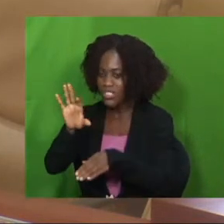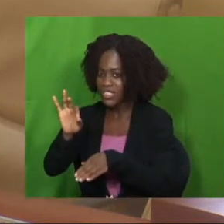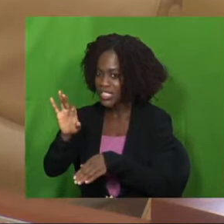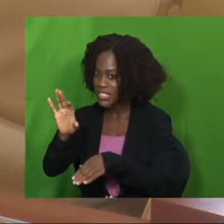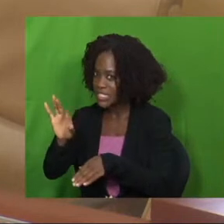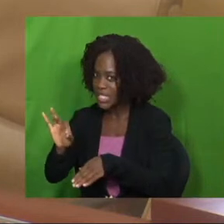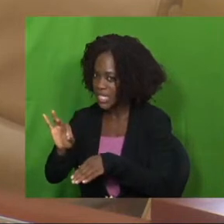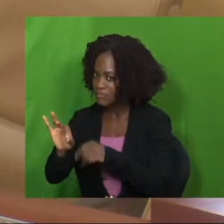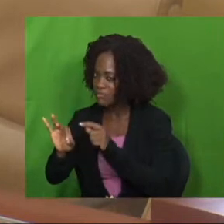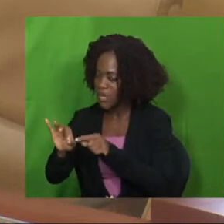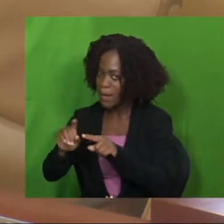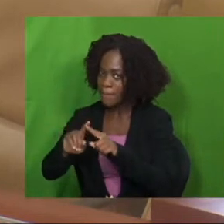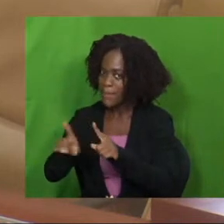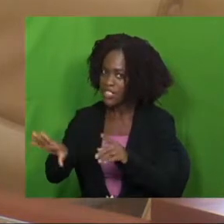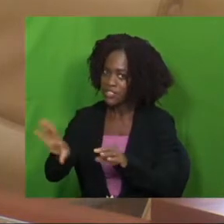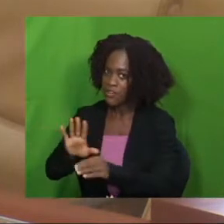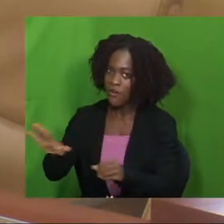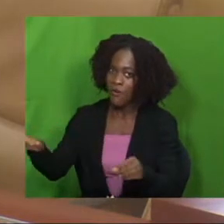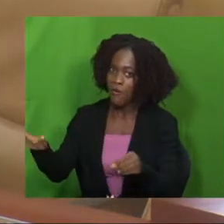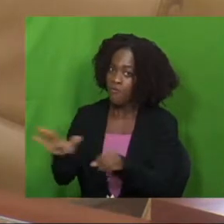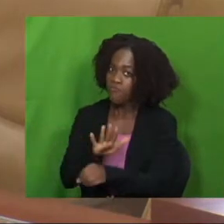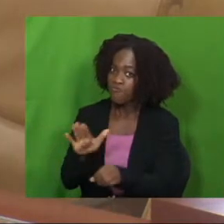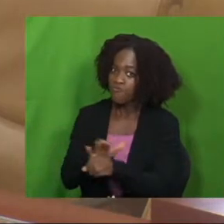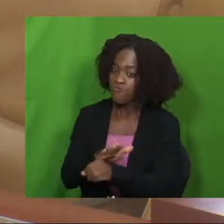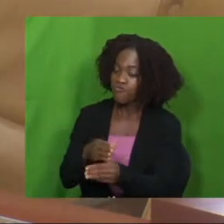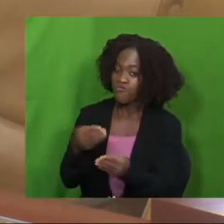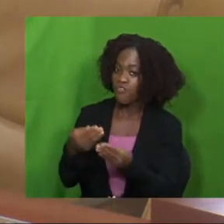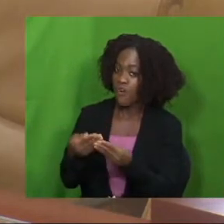amount regarding the commercial agreement.